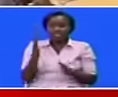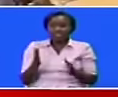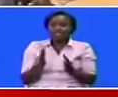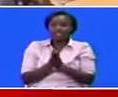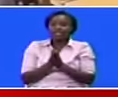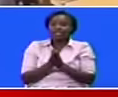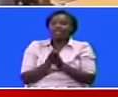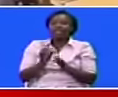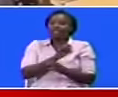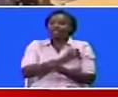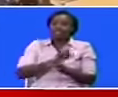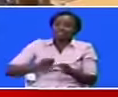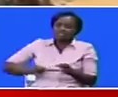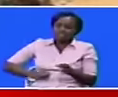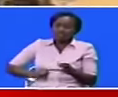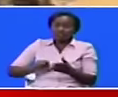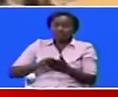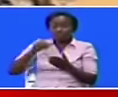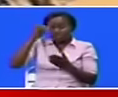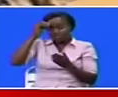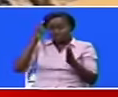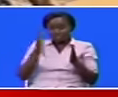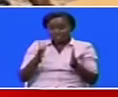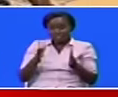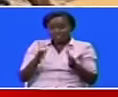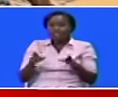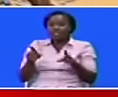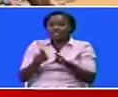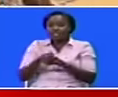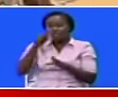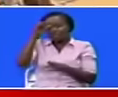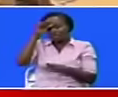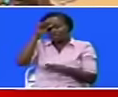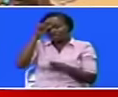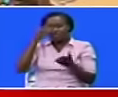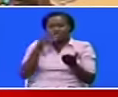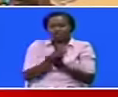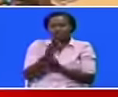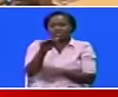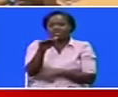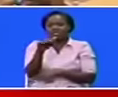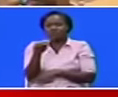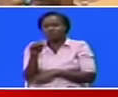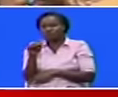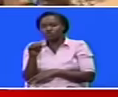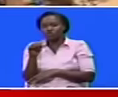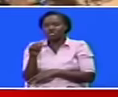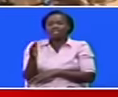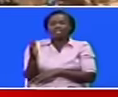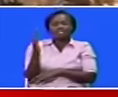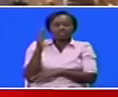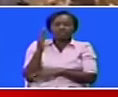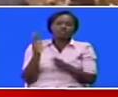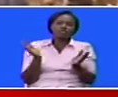student community. And the president has also talked about the government ensuring that the examinations are enhanced and security is